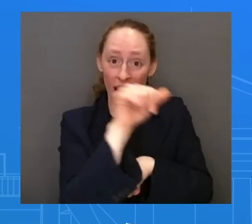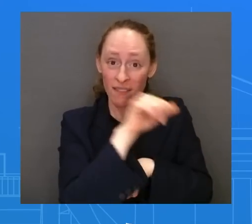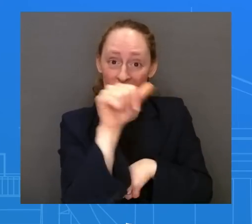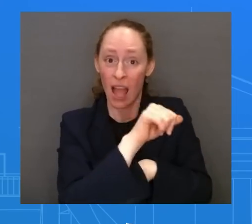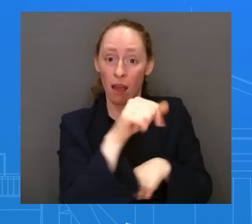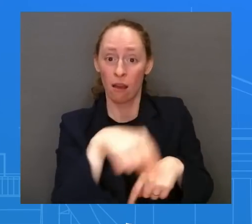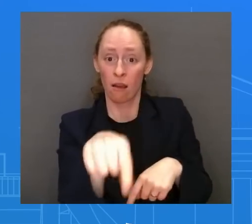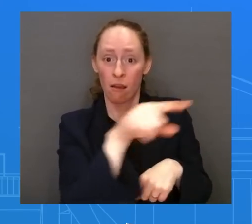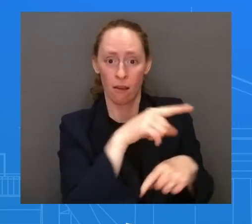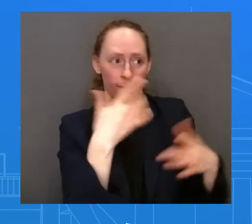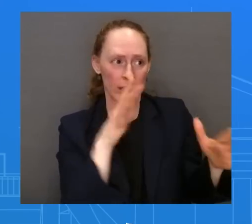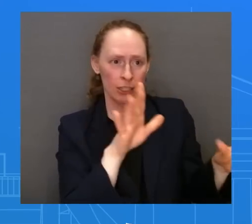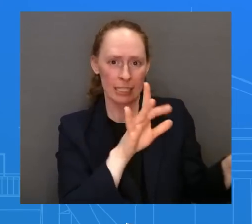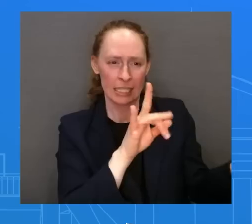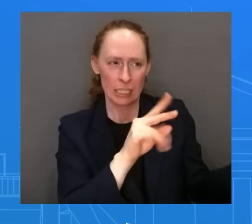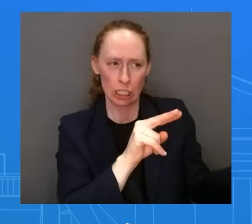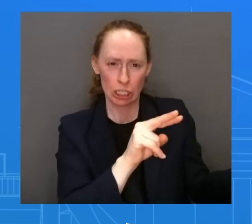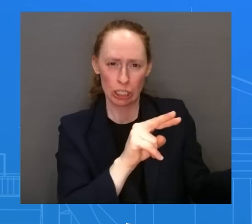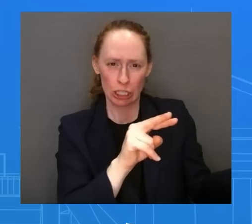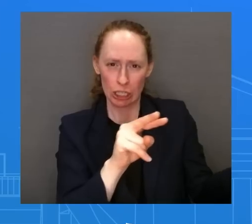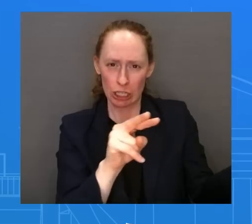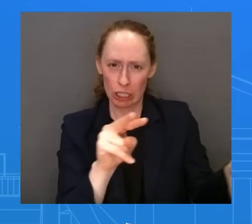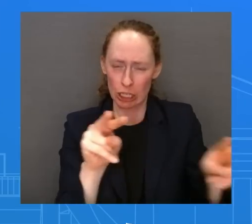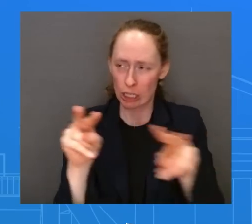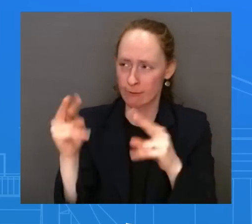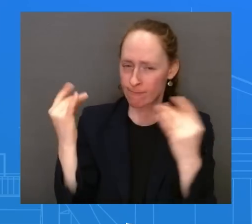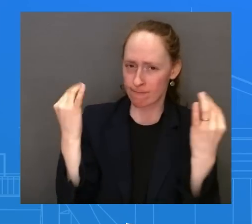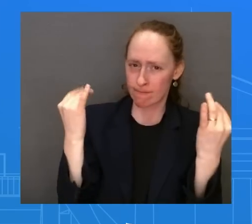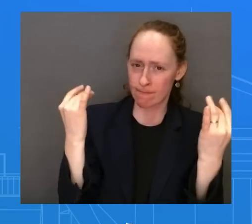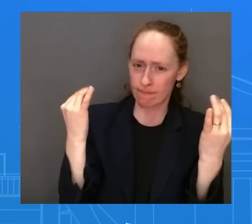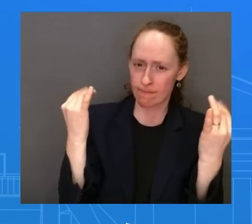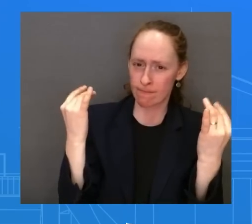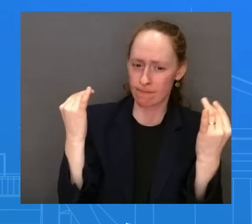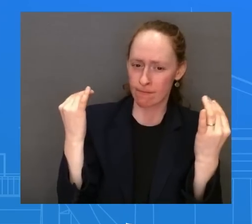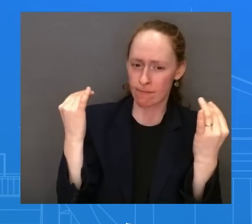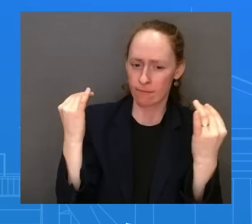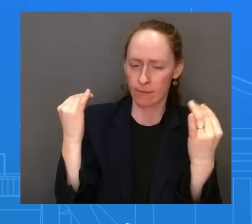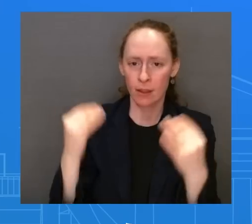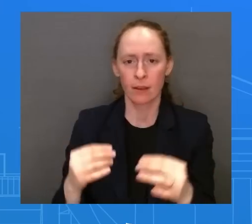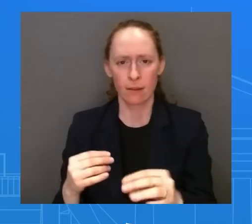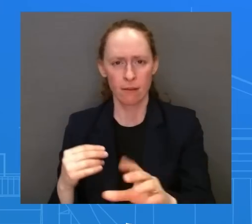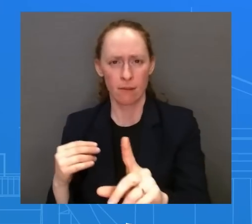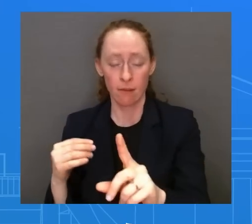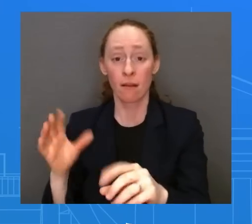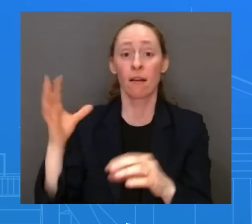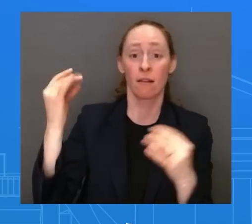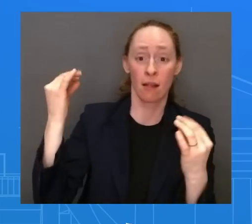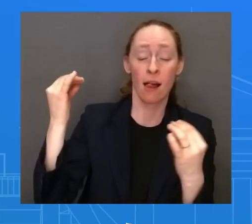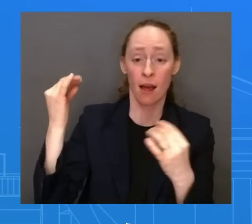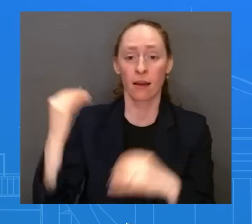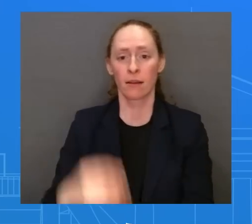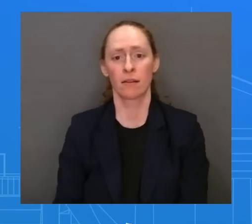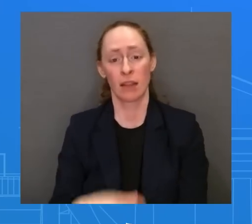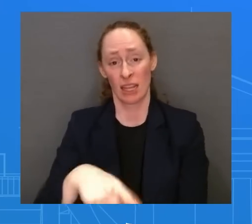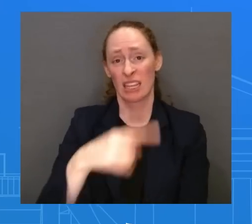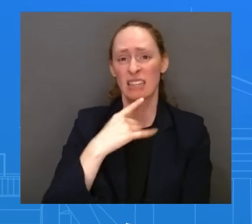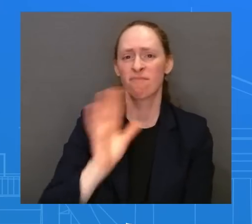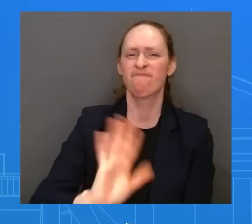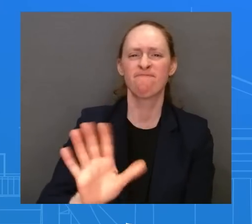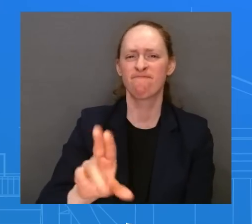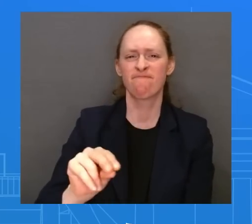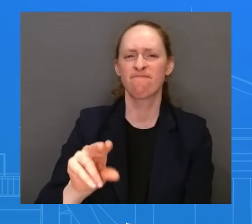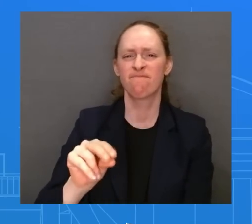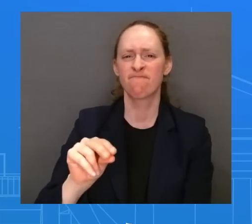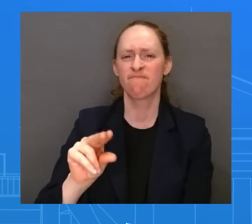and came back to him and said that it would not be advisable given the high threat environment remember what